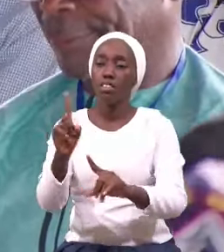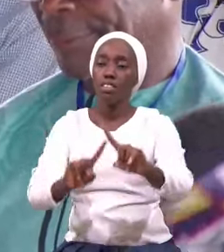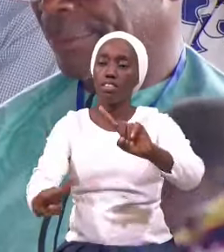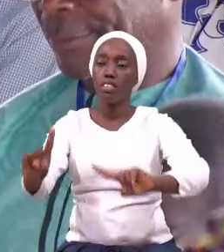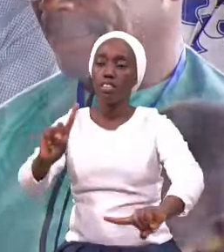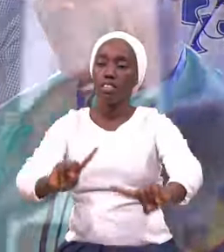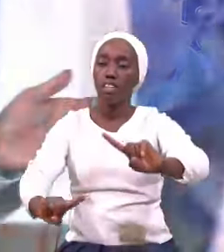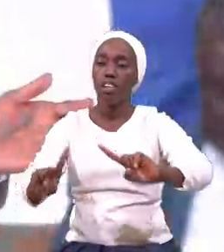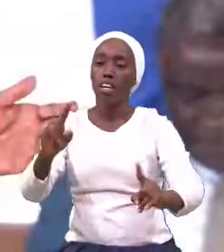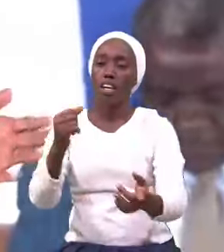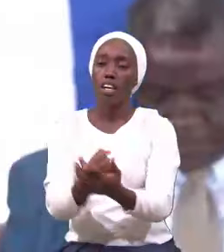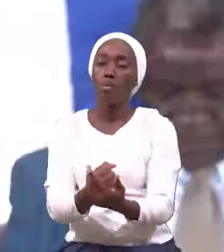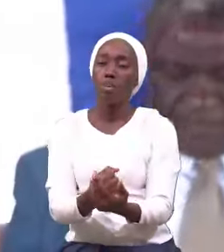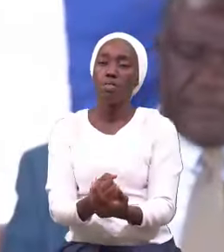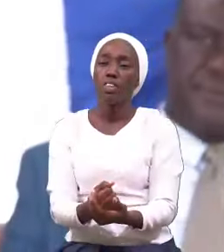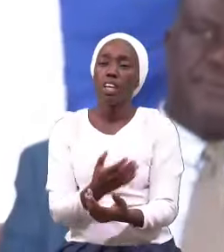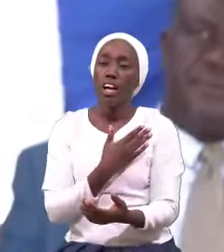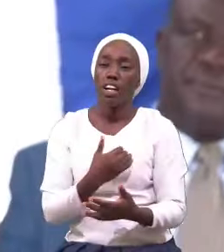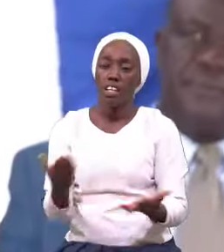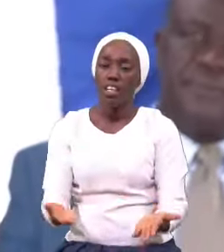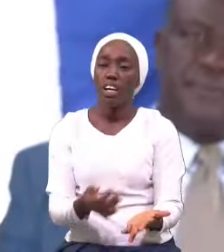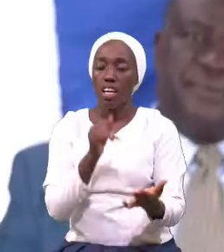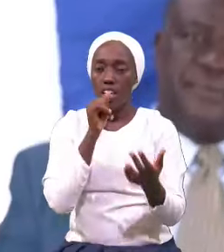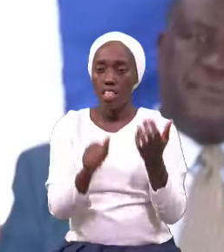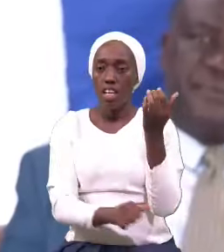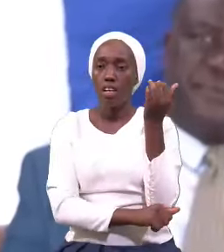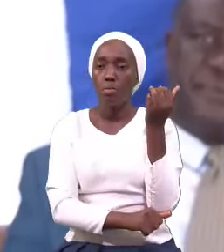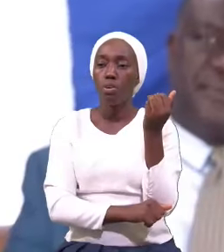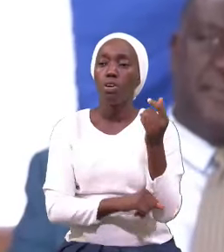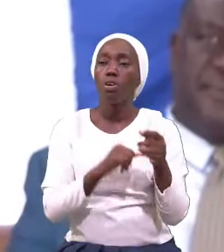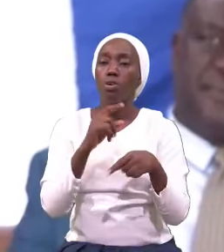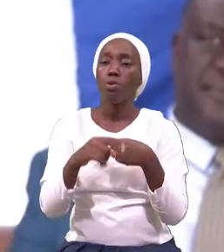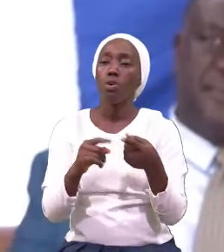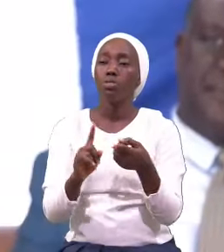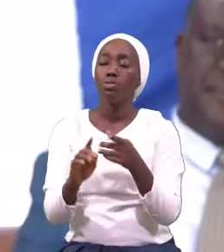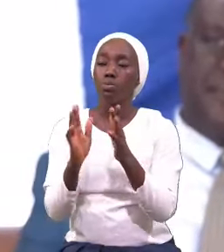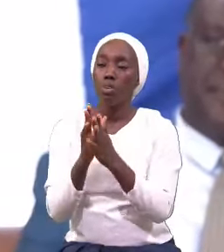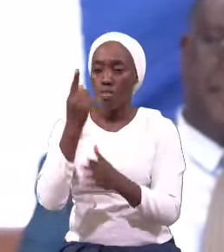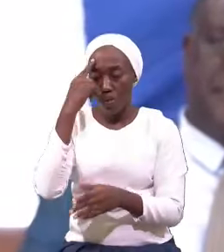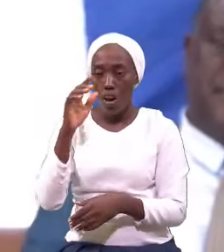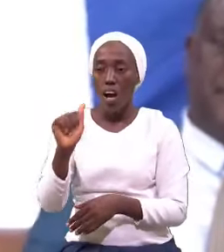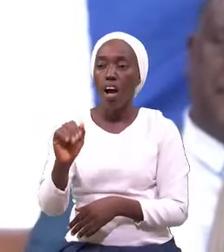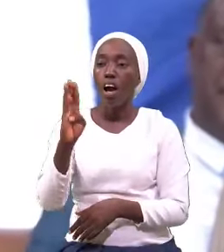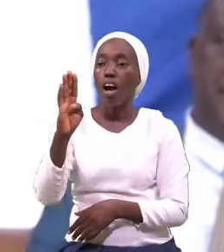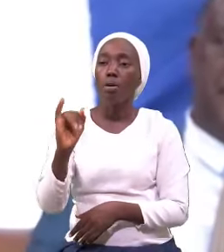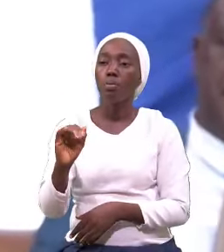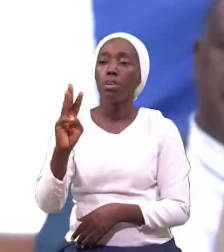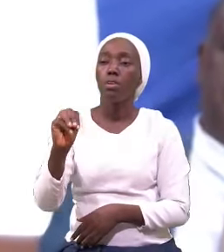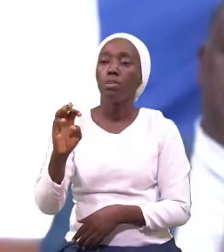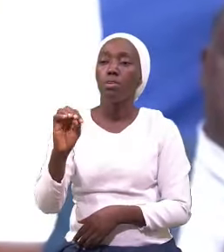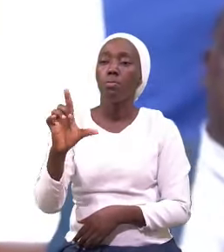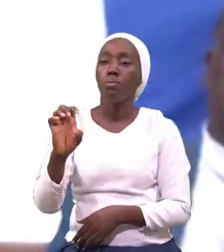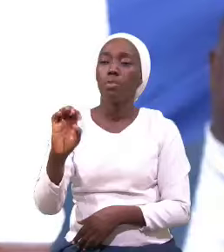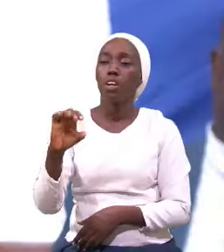And here is Abraham going to pray for Abimelech because they are